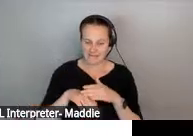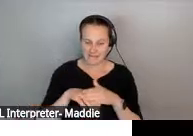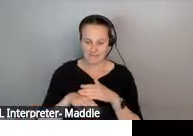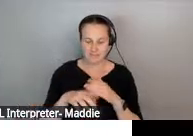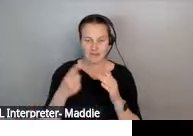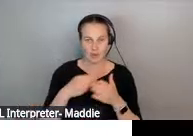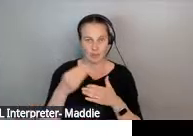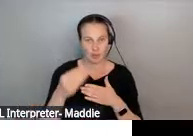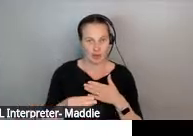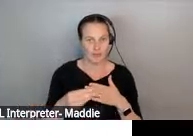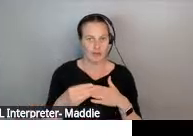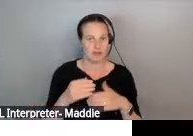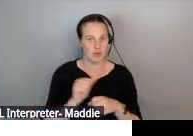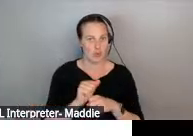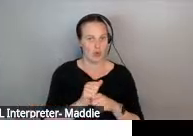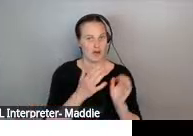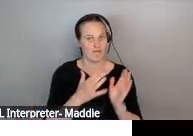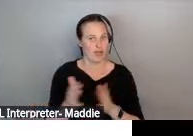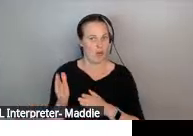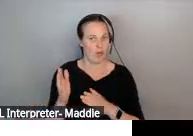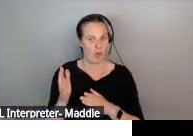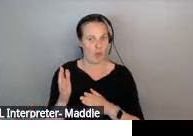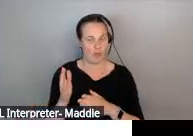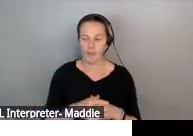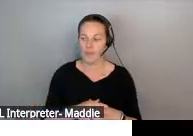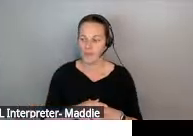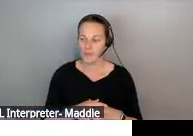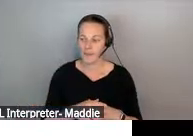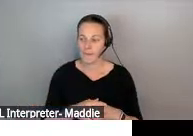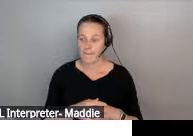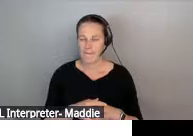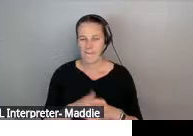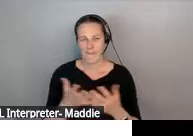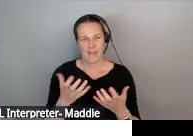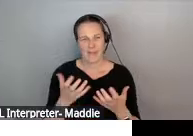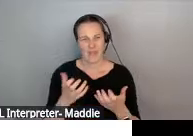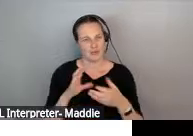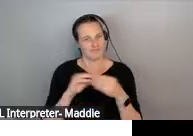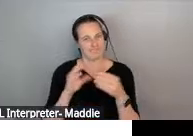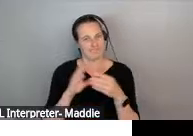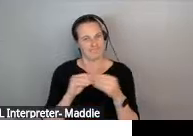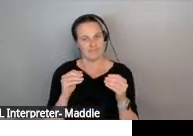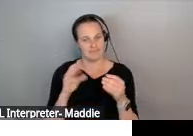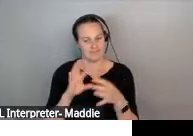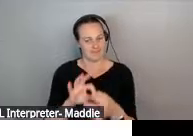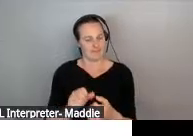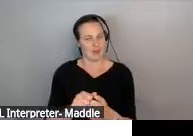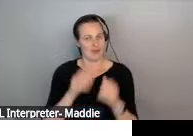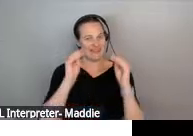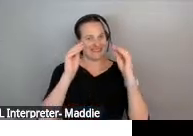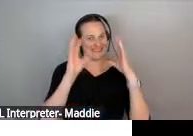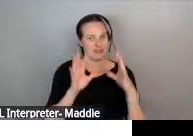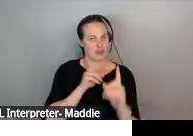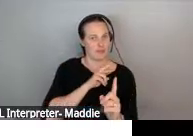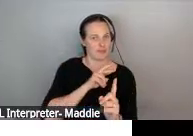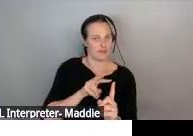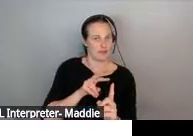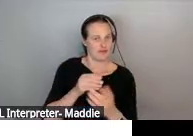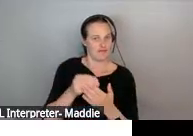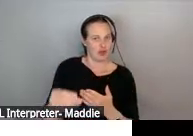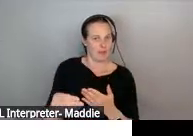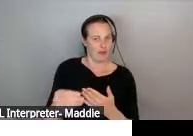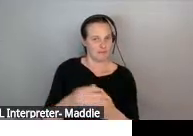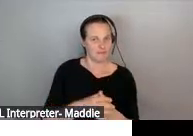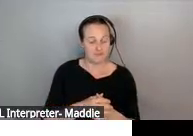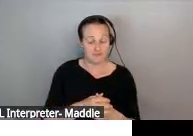workflow. I want to share just a couple of stories that directly relate to procurement from a teacher perspective. During